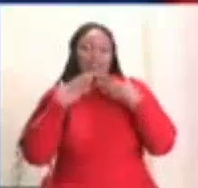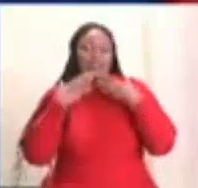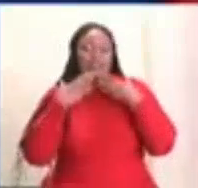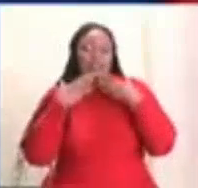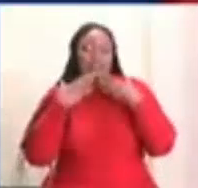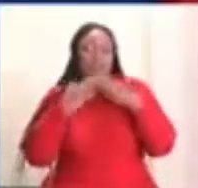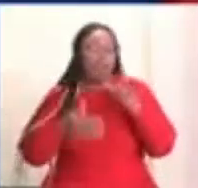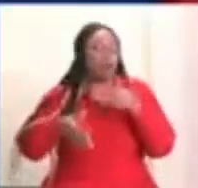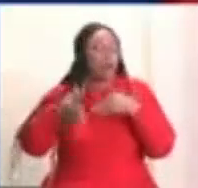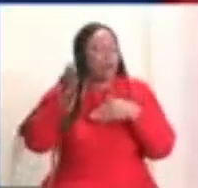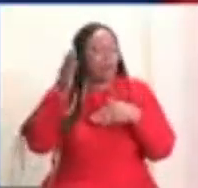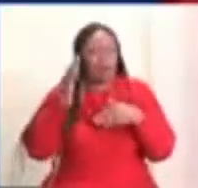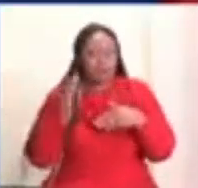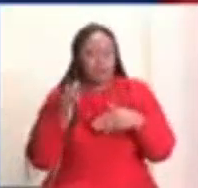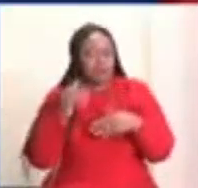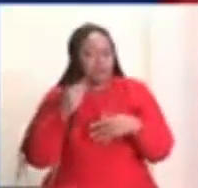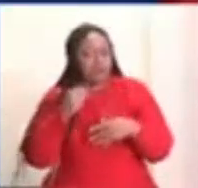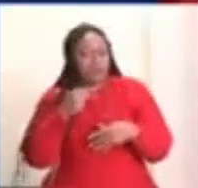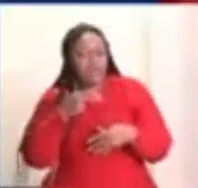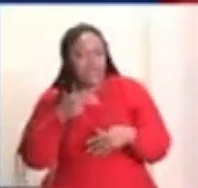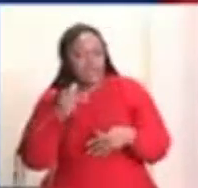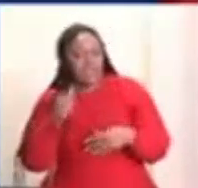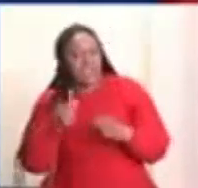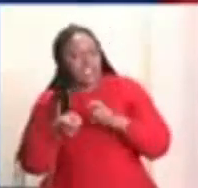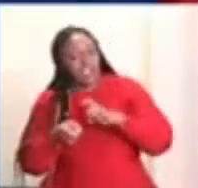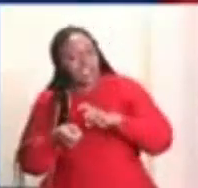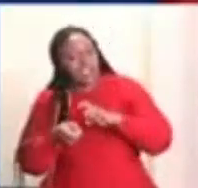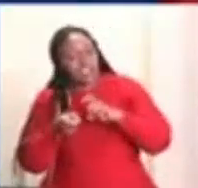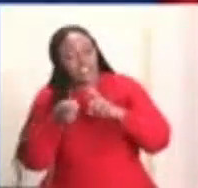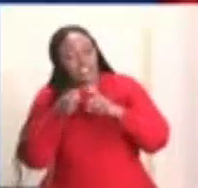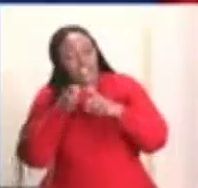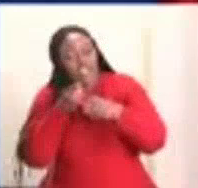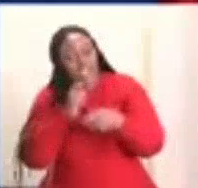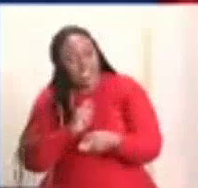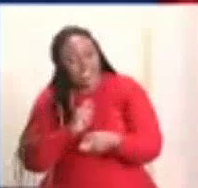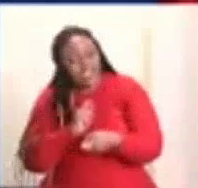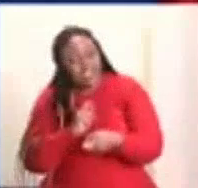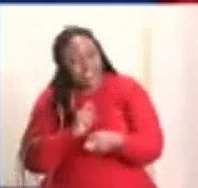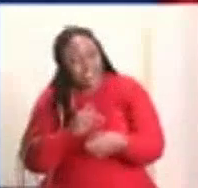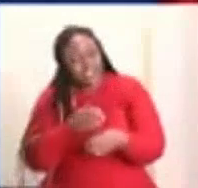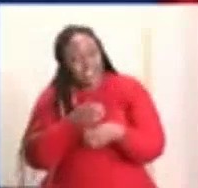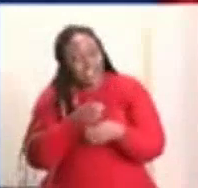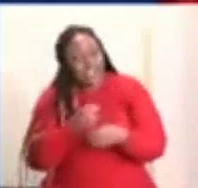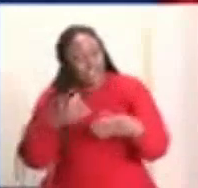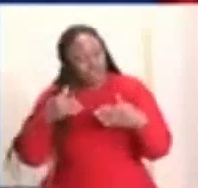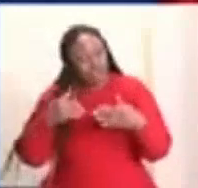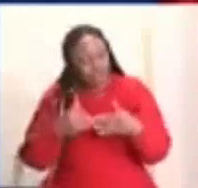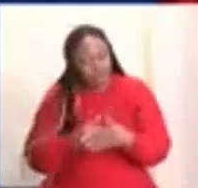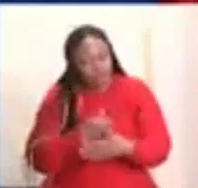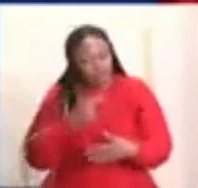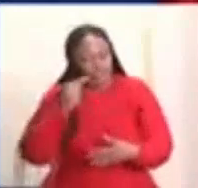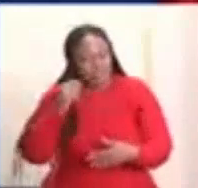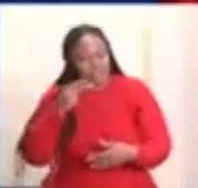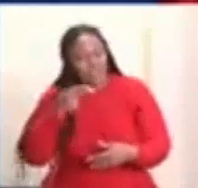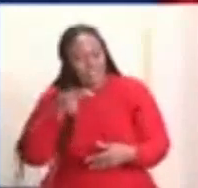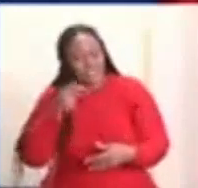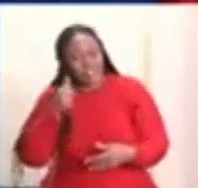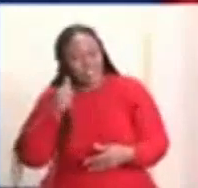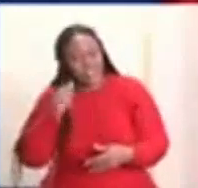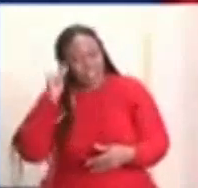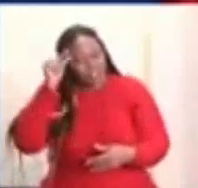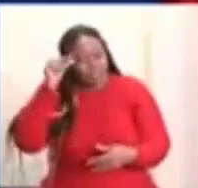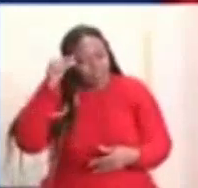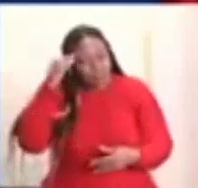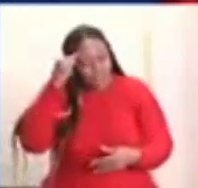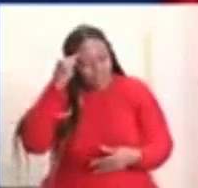and empathies, and you're getting a THA that wants to work with them and give them access to lands and